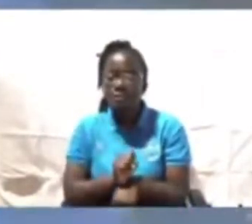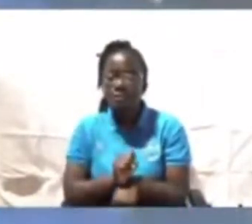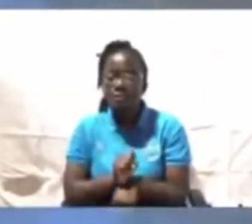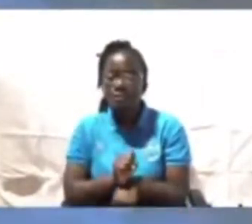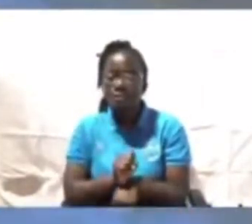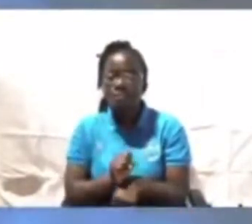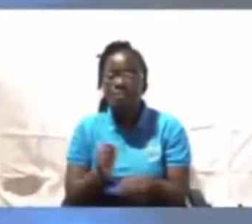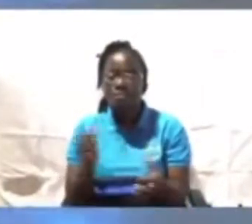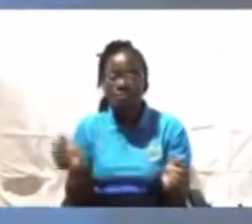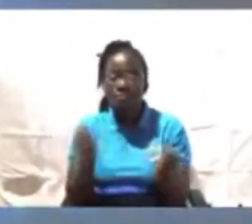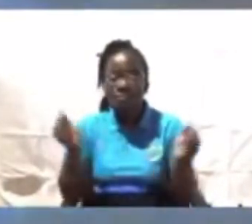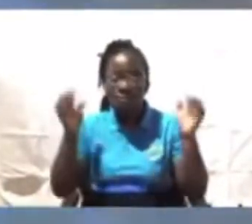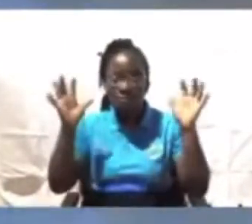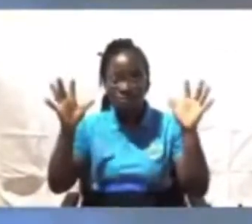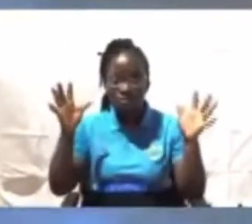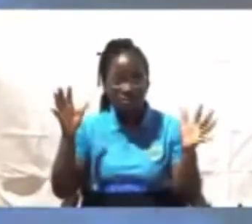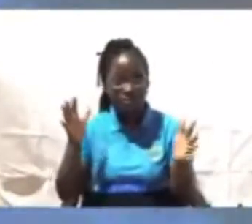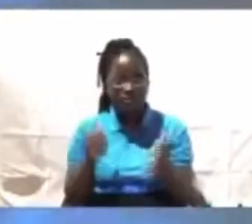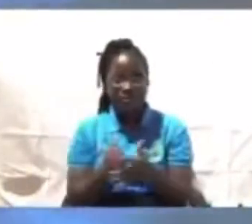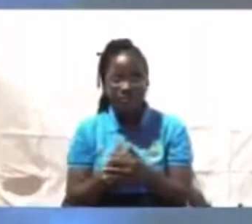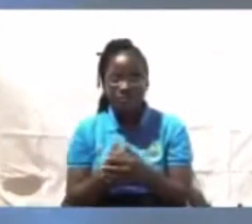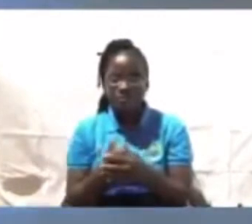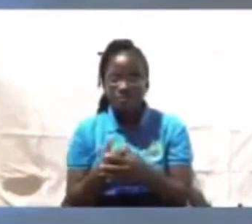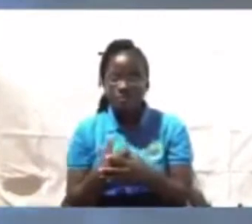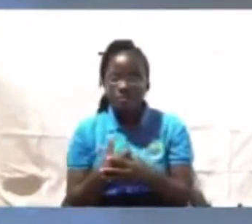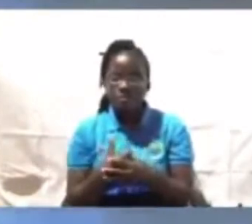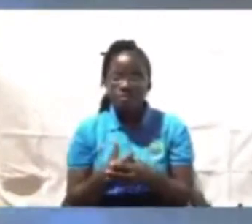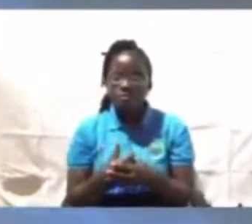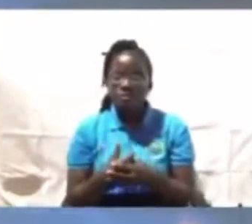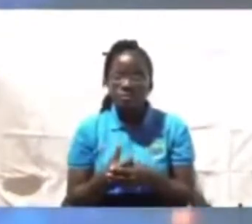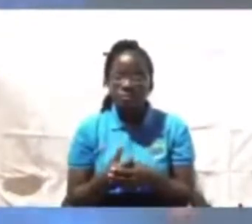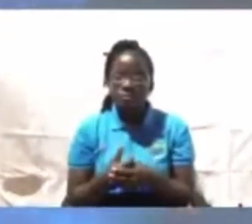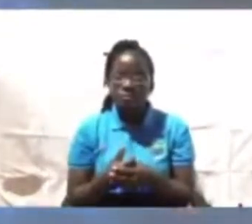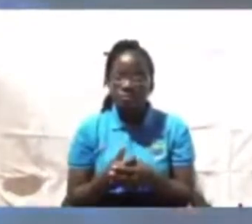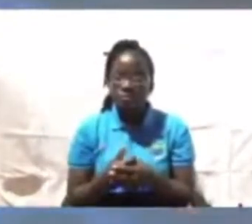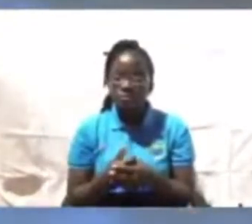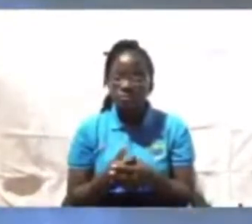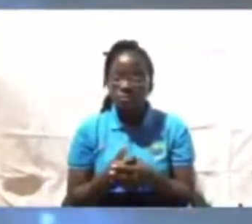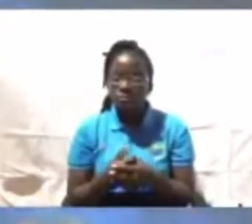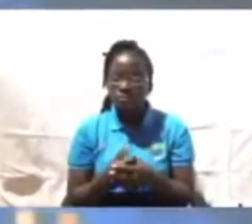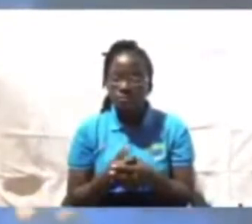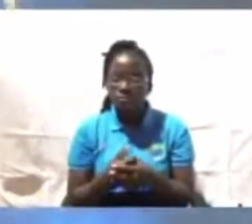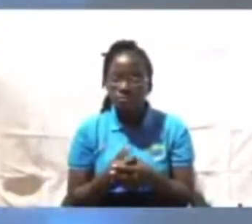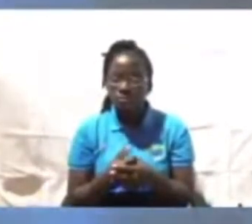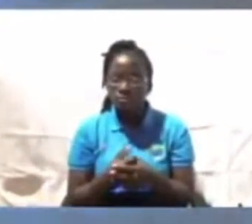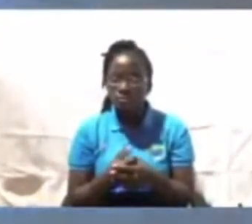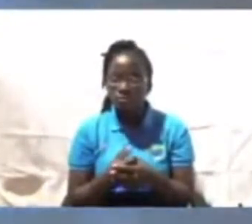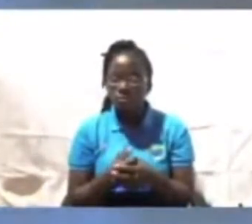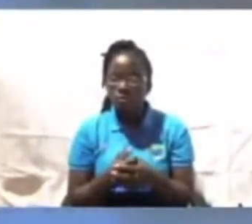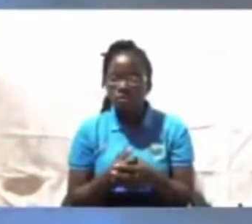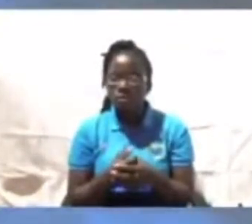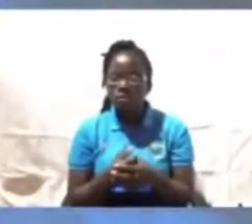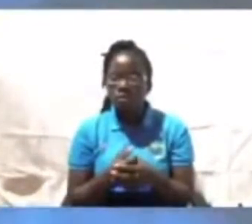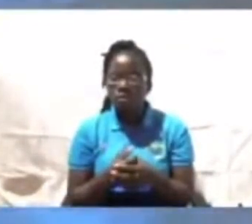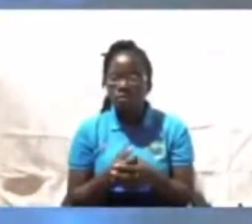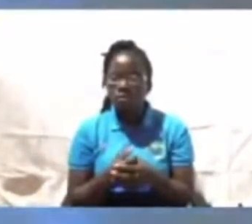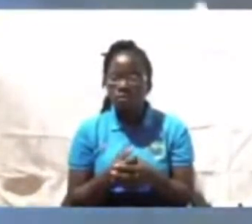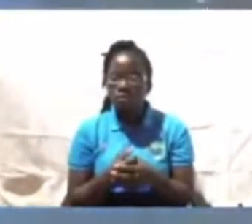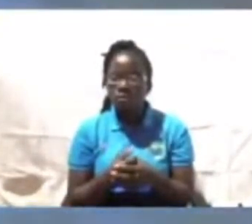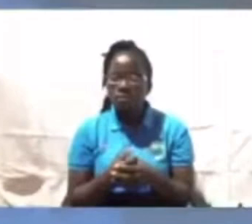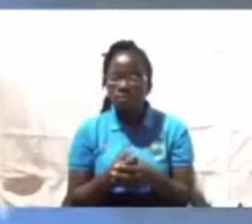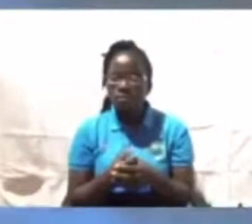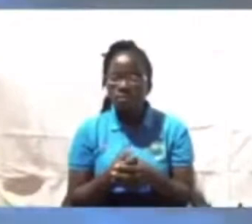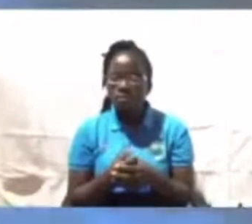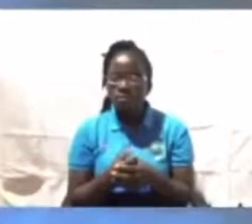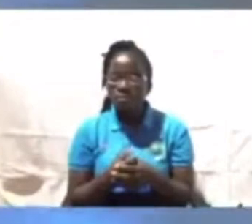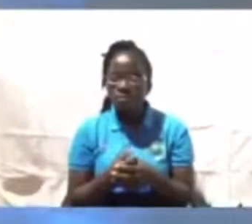Praise God. A 2 hour journey. Nay a 2 offering 7. And also see a quen way a better now quen when I say a better chum comes out